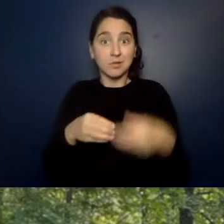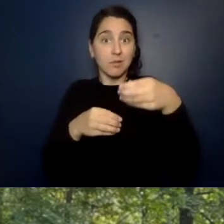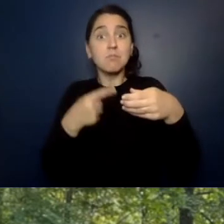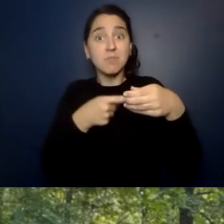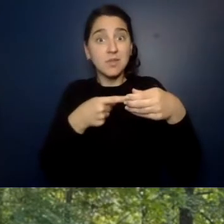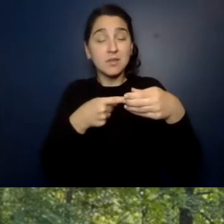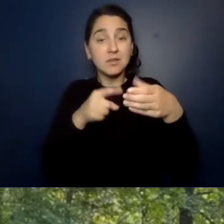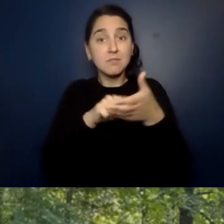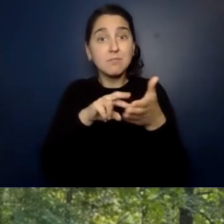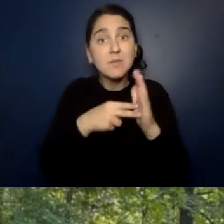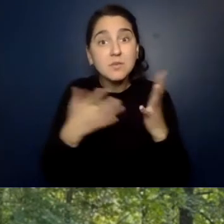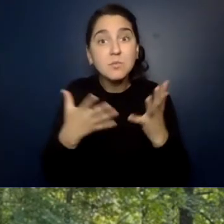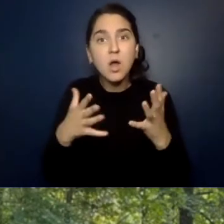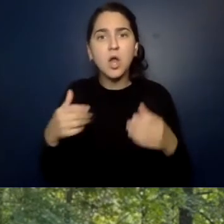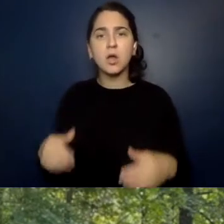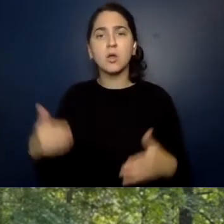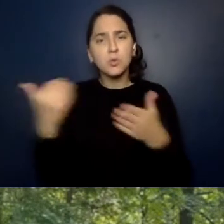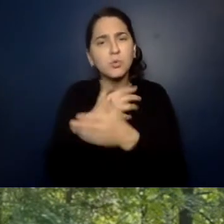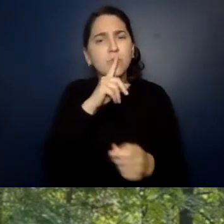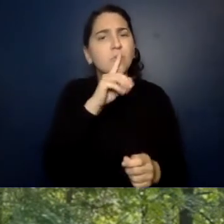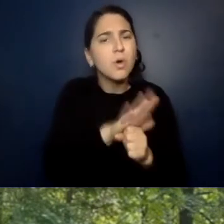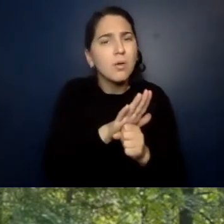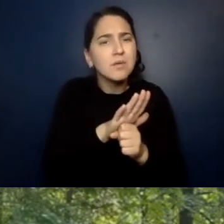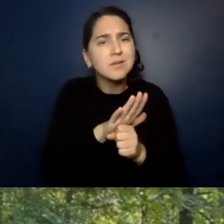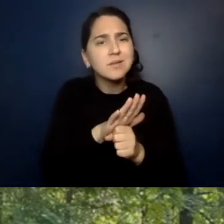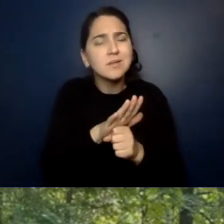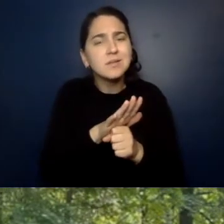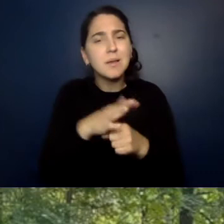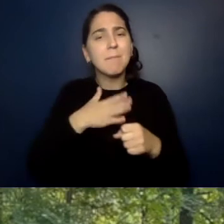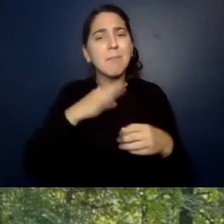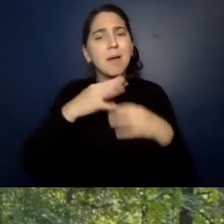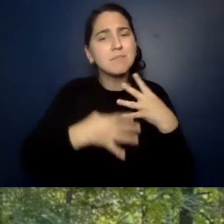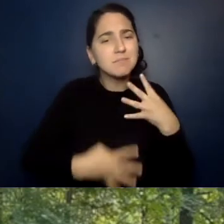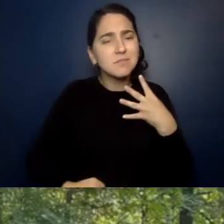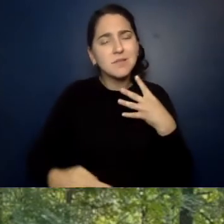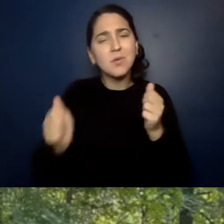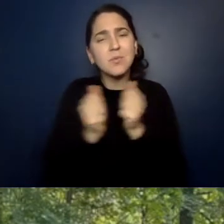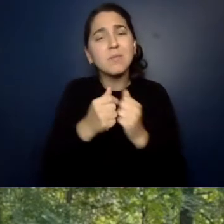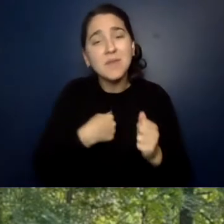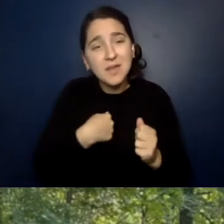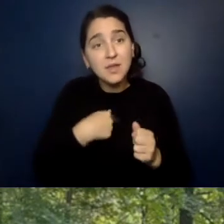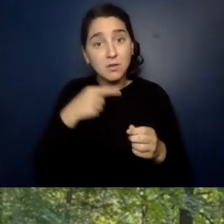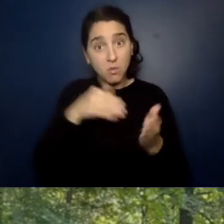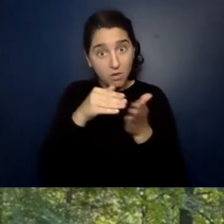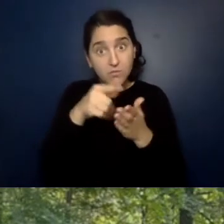in me. As often as you drink this, do so and remember me."